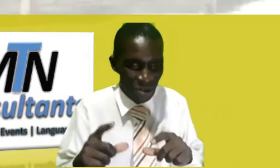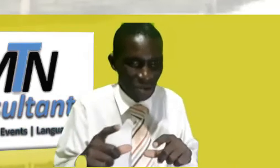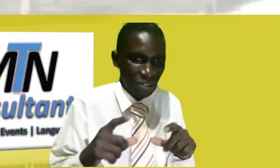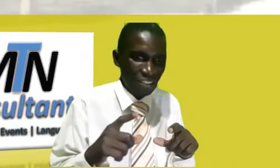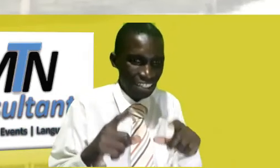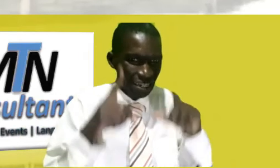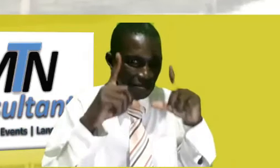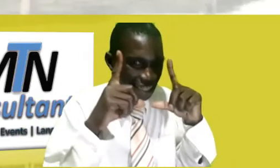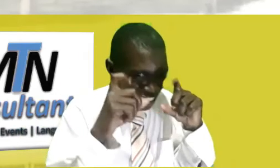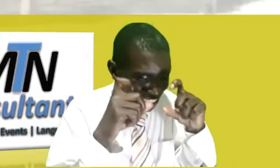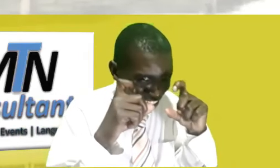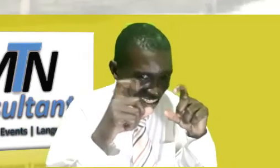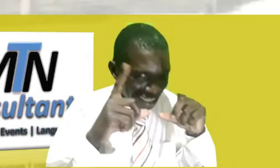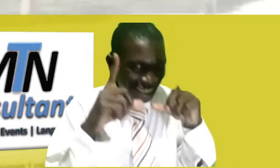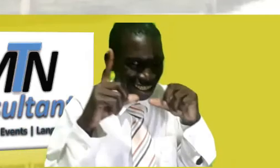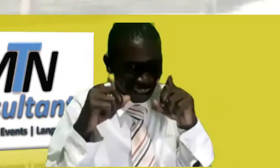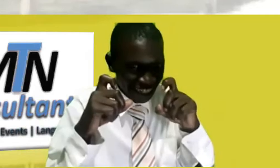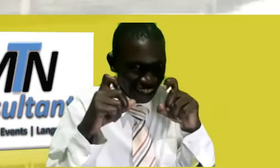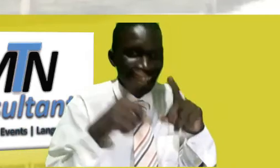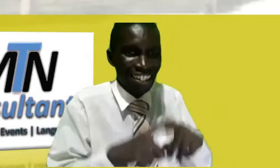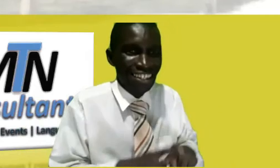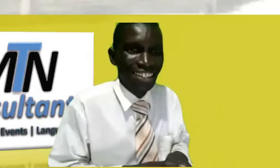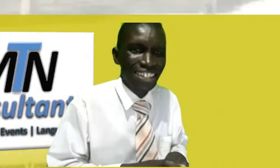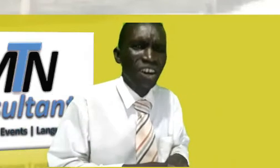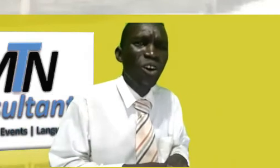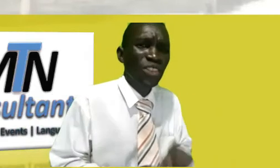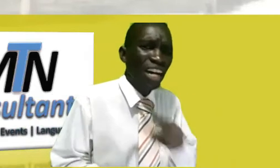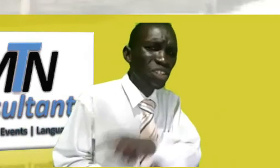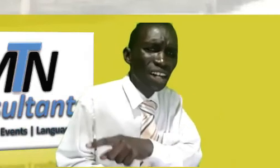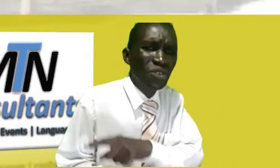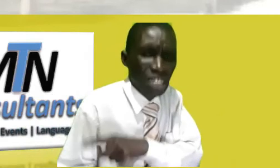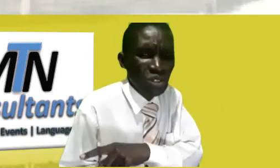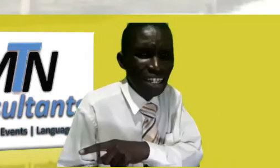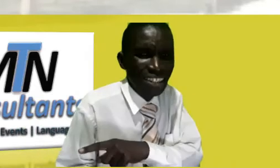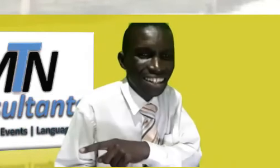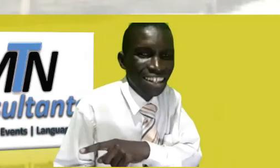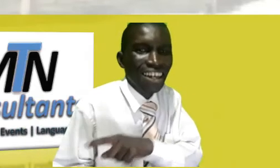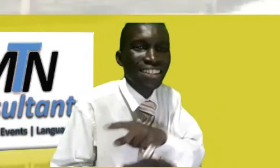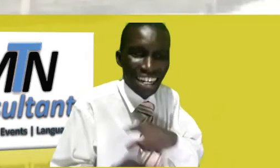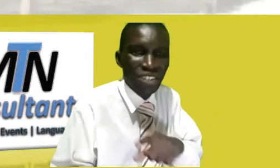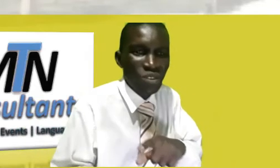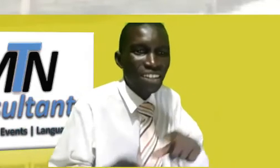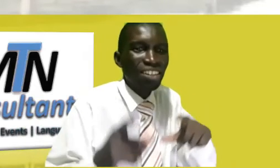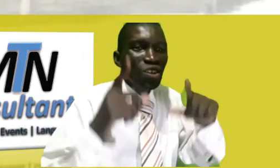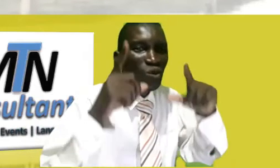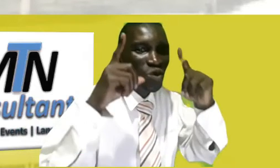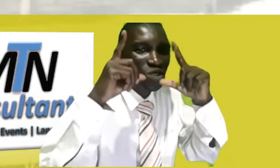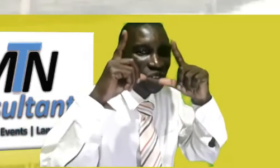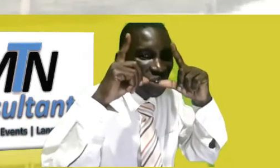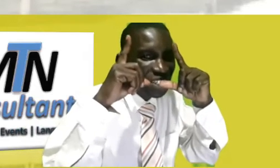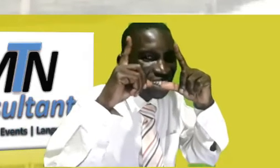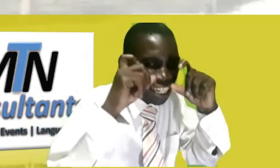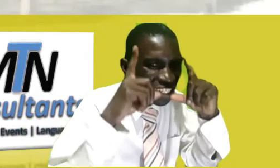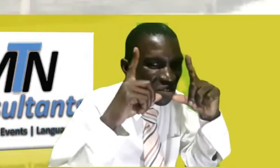time I go with the deaf, catcher. Then they said, oh, that one. Which one? That one who